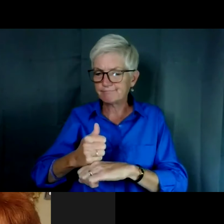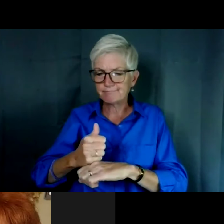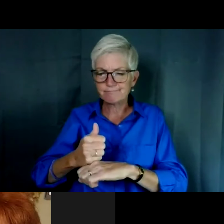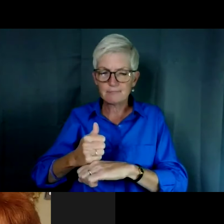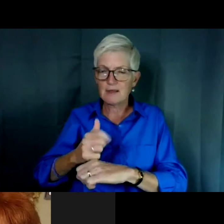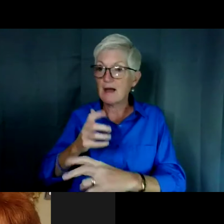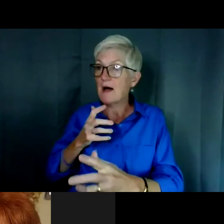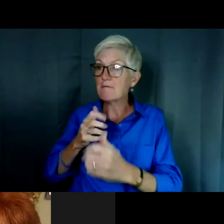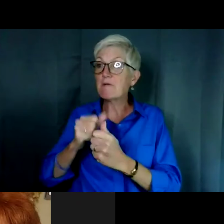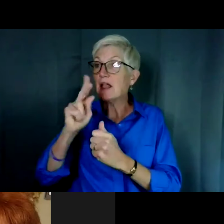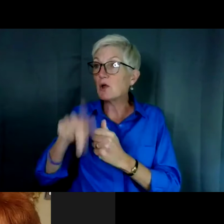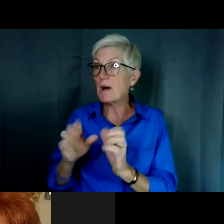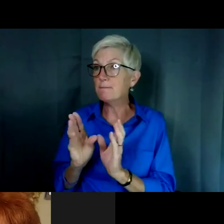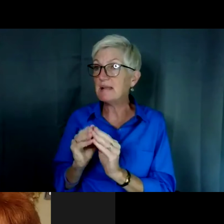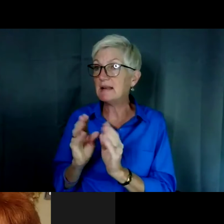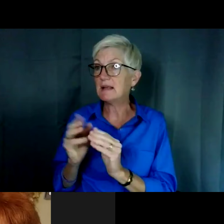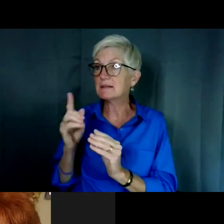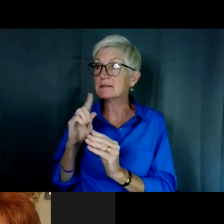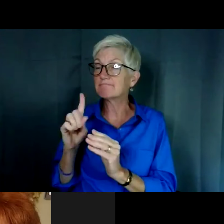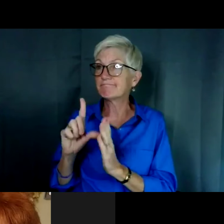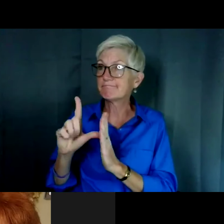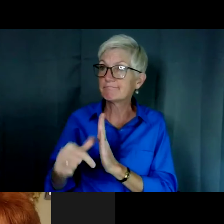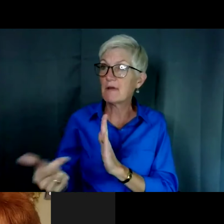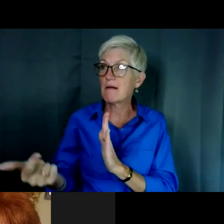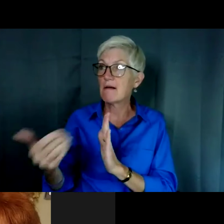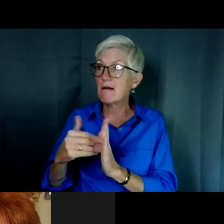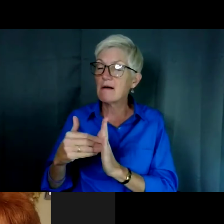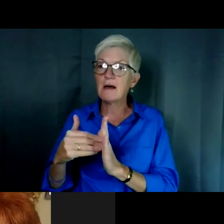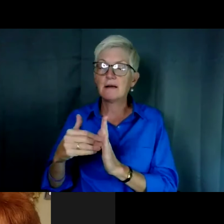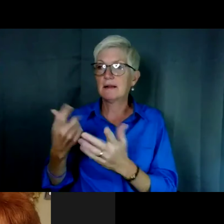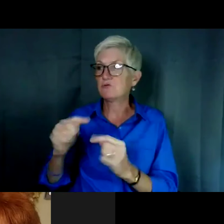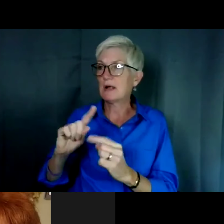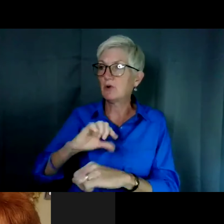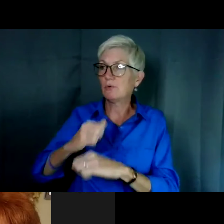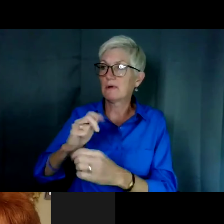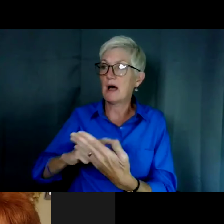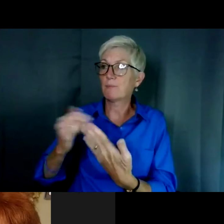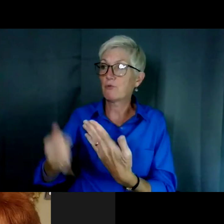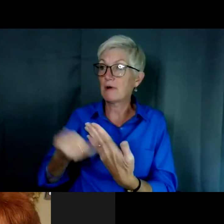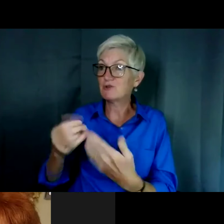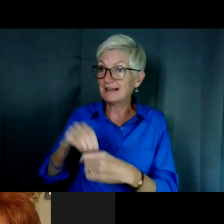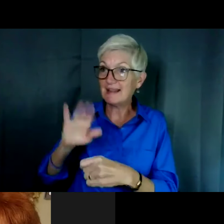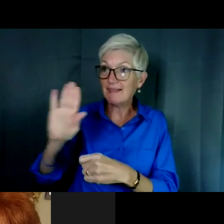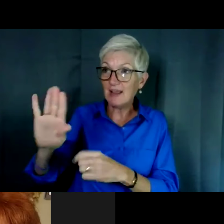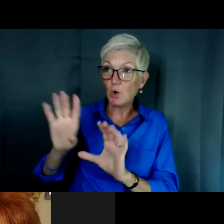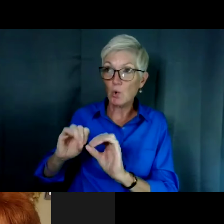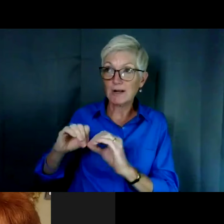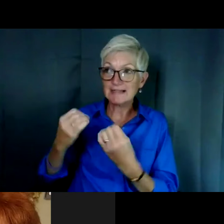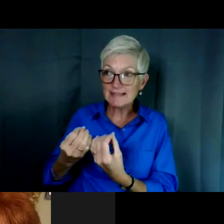follow-up meetings and, you know, try to do projects within their organizations.